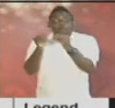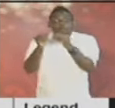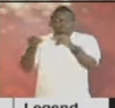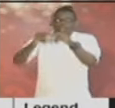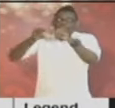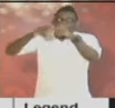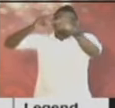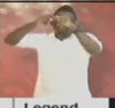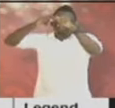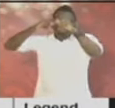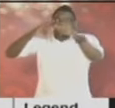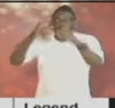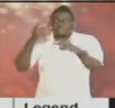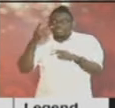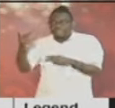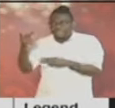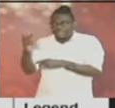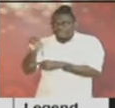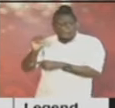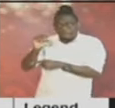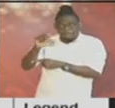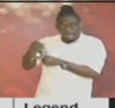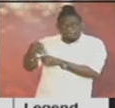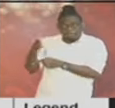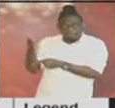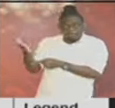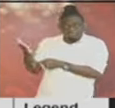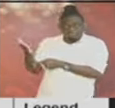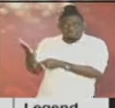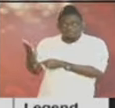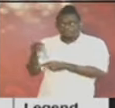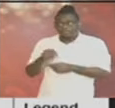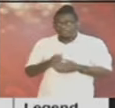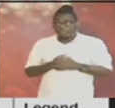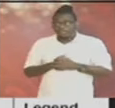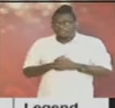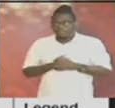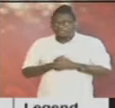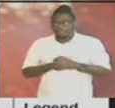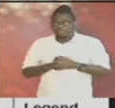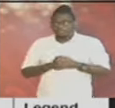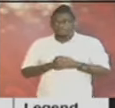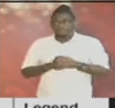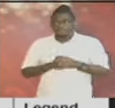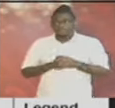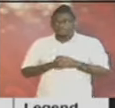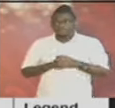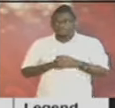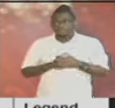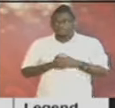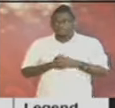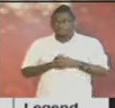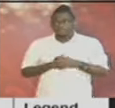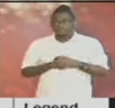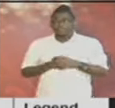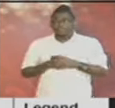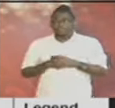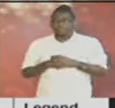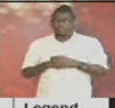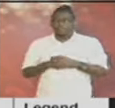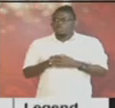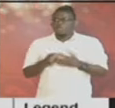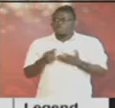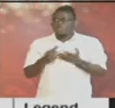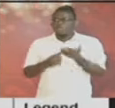map. When we look at the map as well, and this is what the map allows us to do, when we look at the data spatially, we see that that general